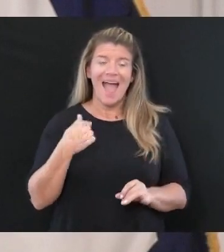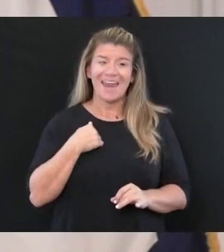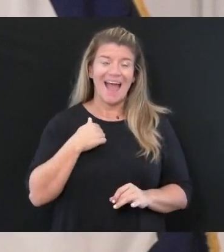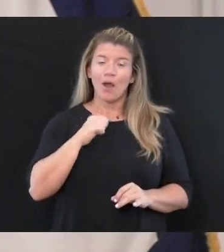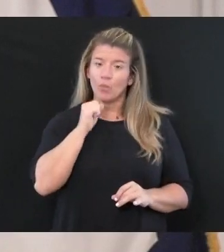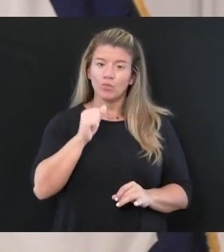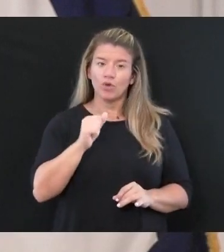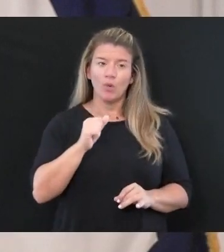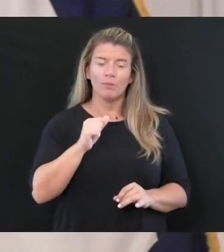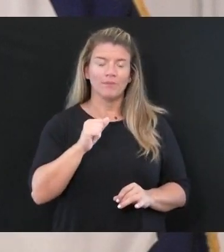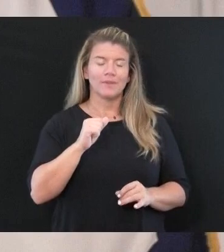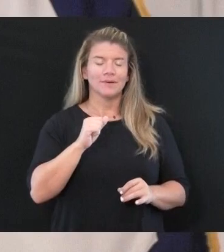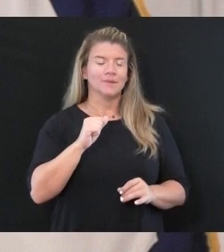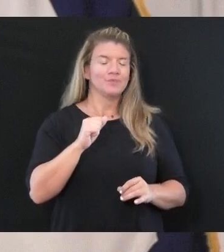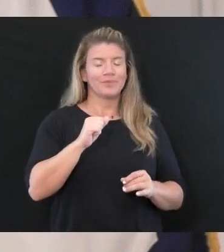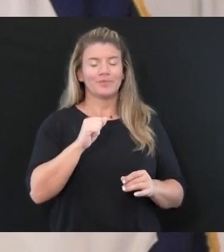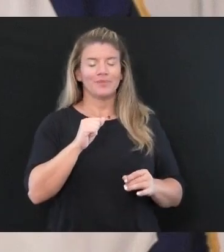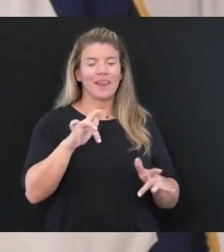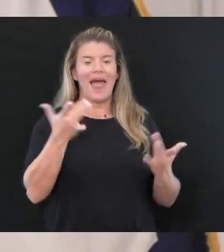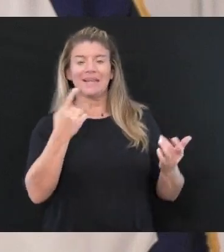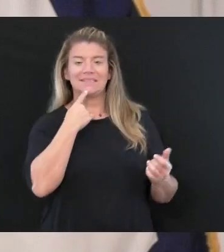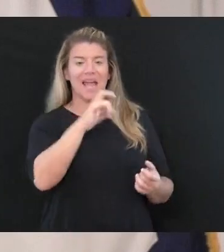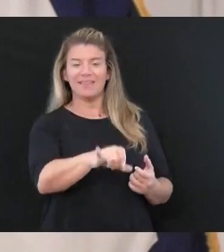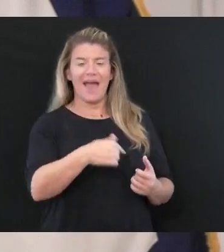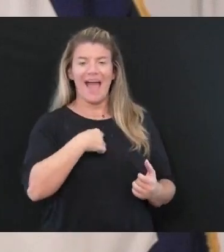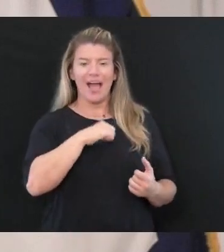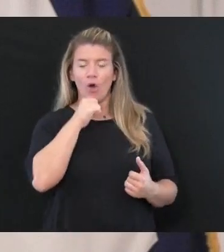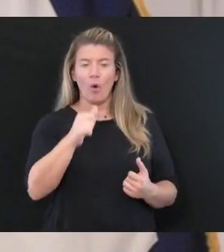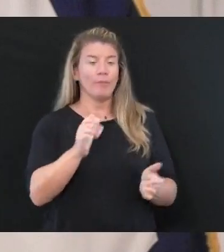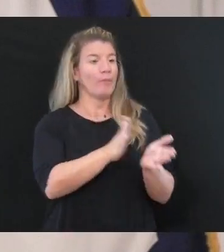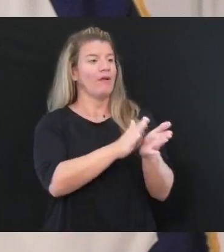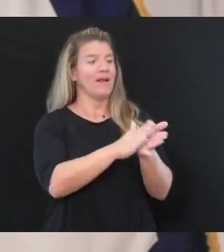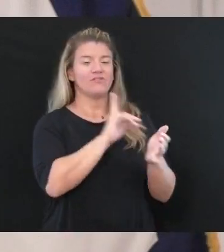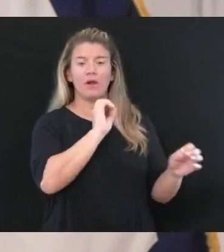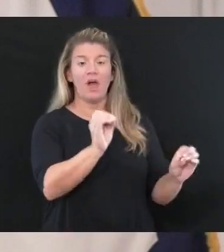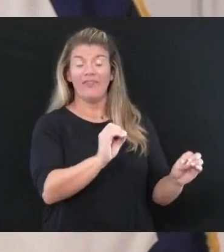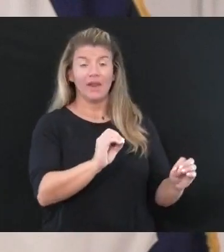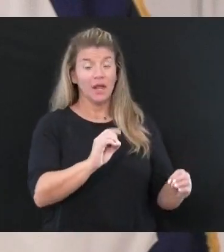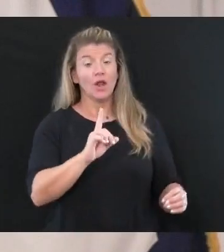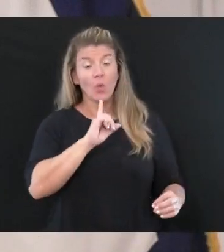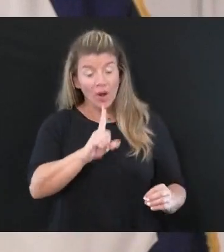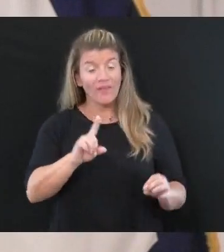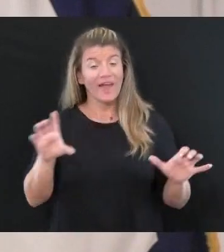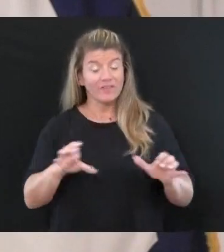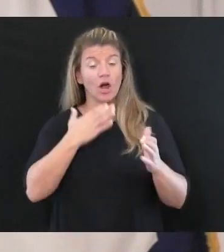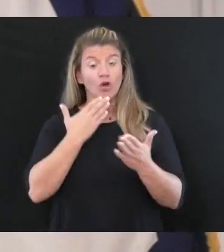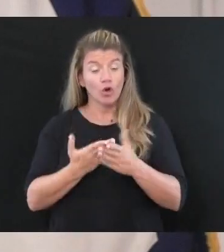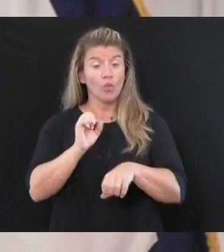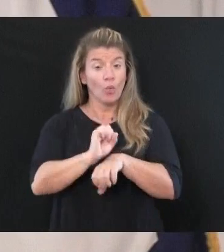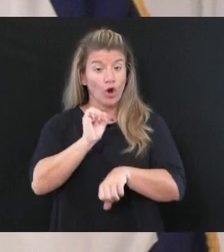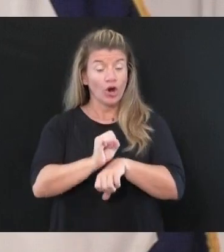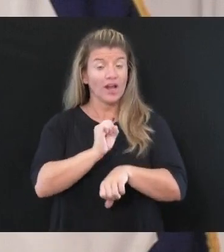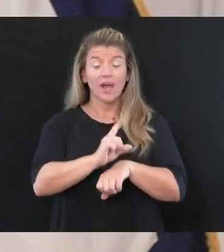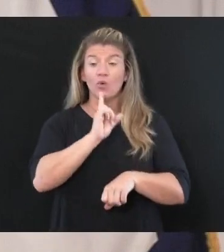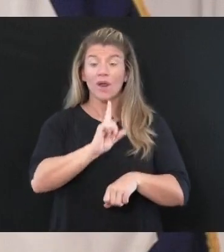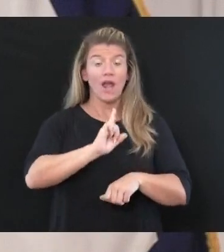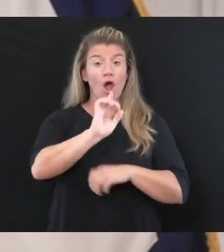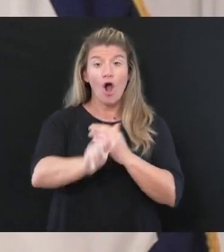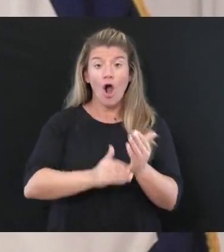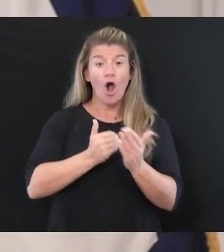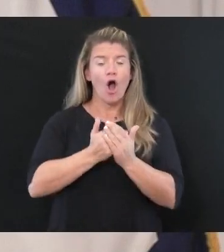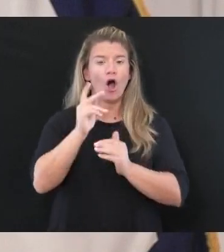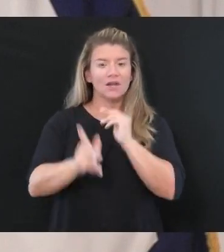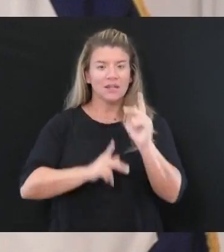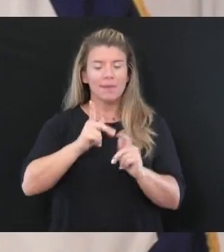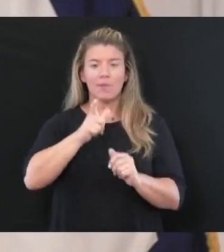lightly. You know, I don't blow smoke at anybody. They've done phenomenal work, as well as all the people that are putting